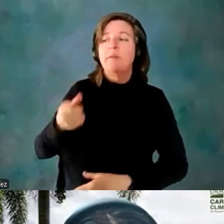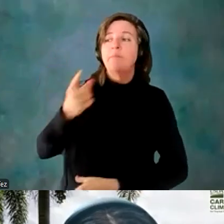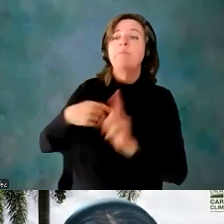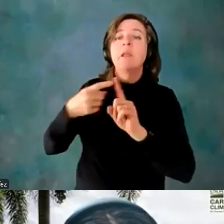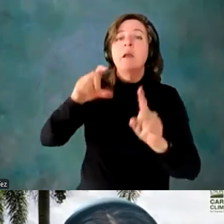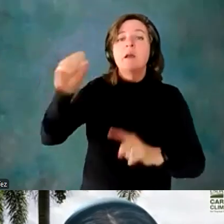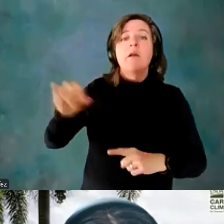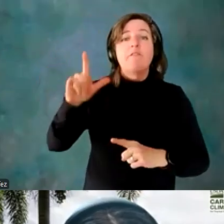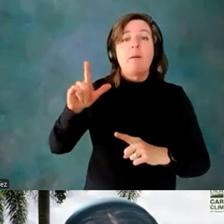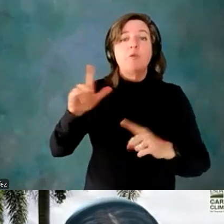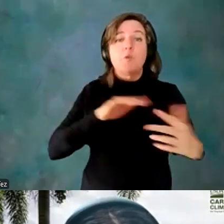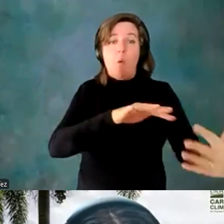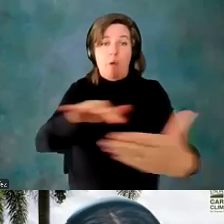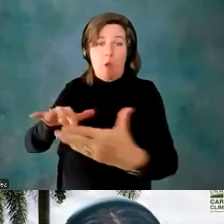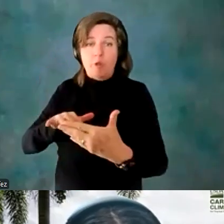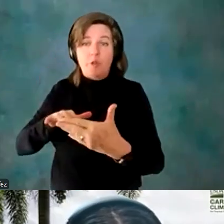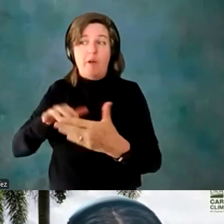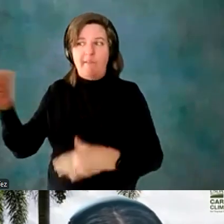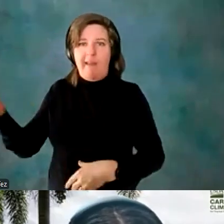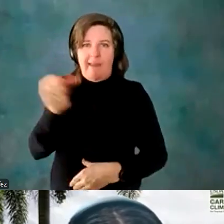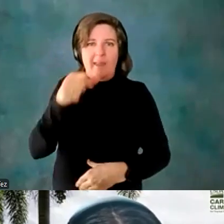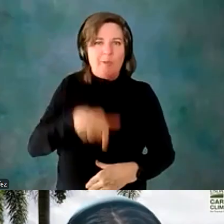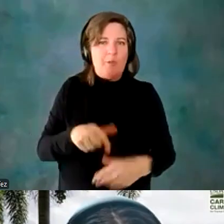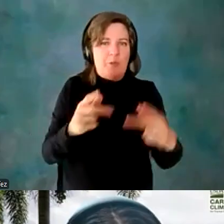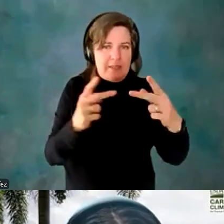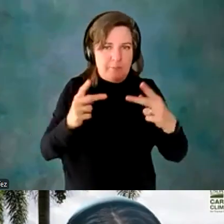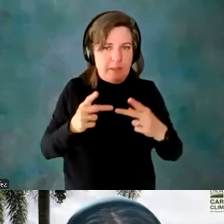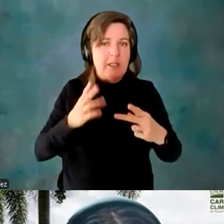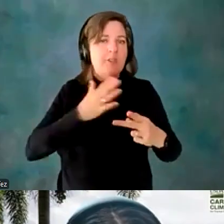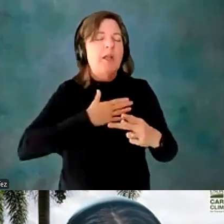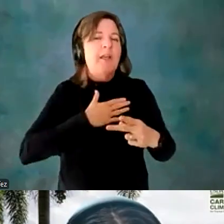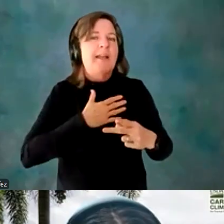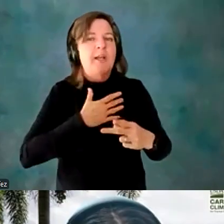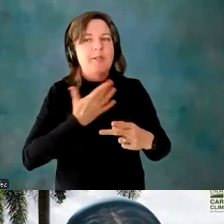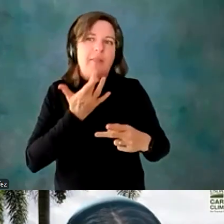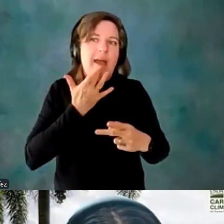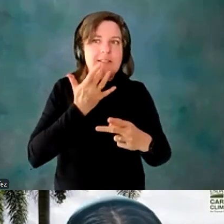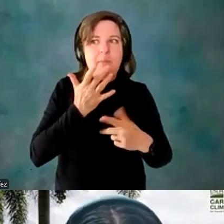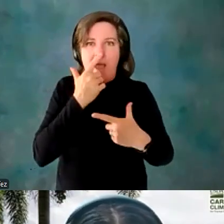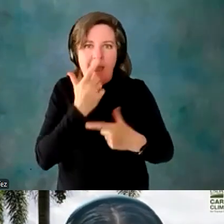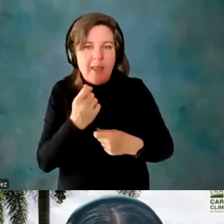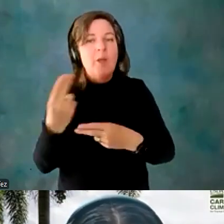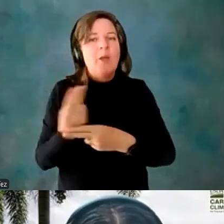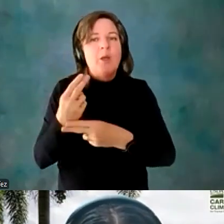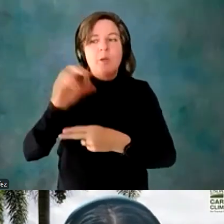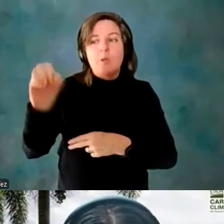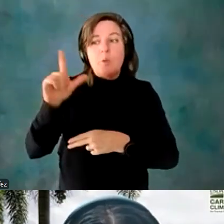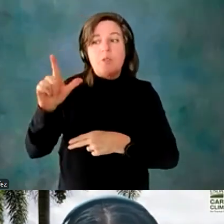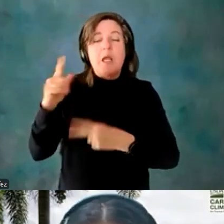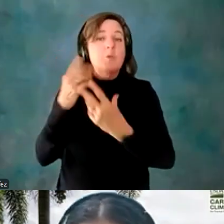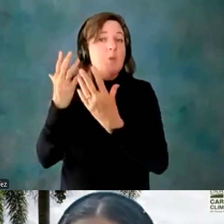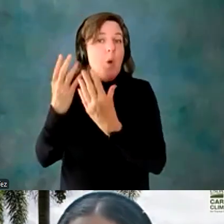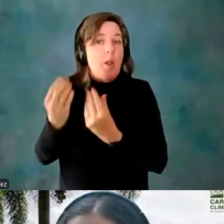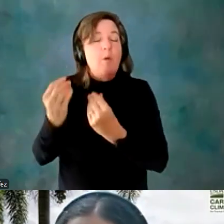so that's been my pet interest, as mentioned in the intro. Using soil moisture to improve